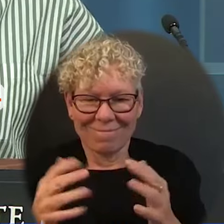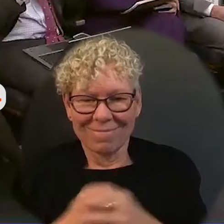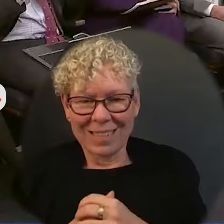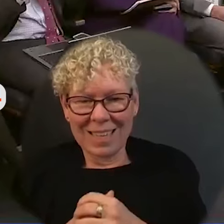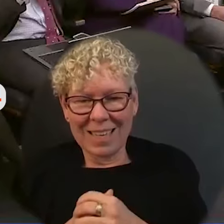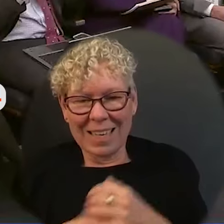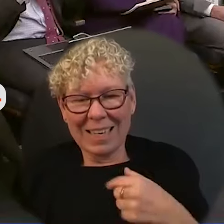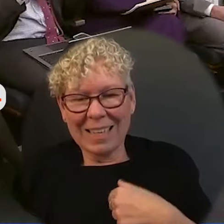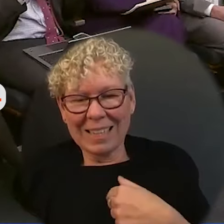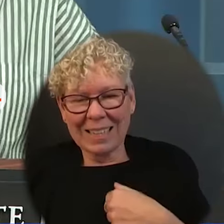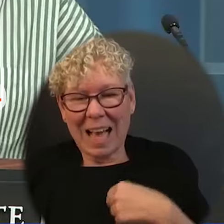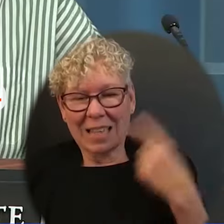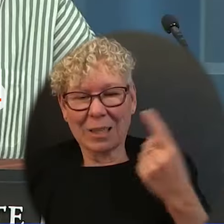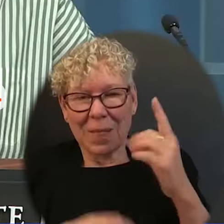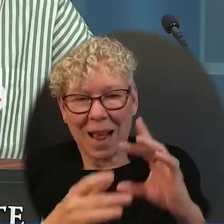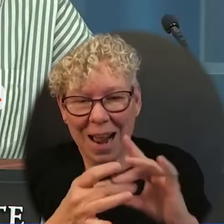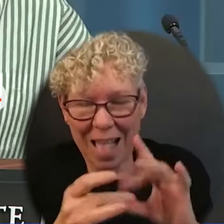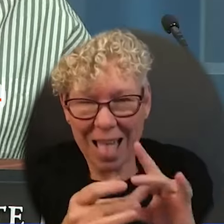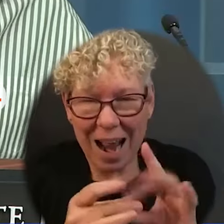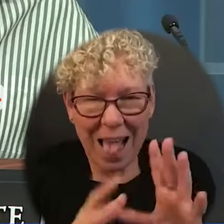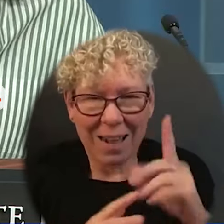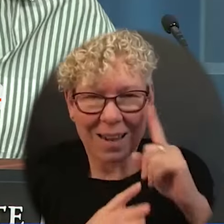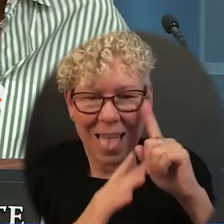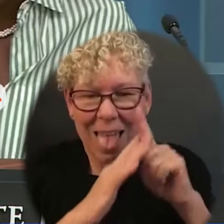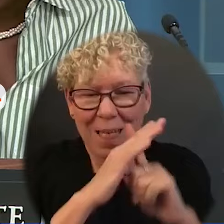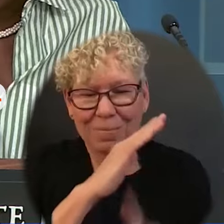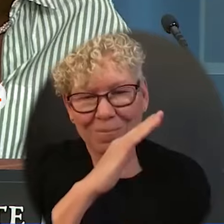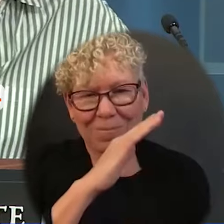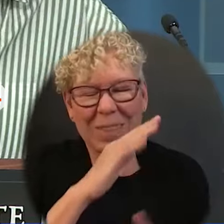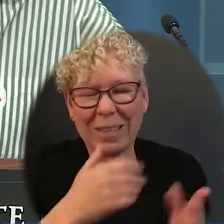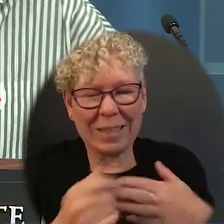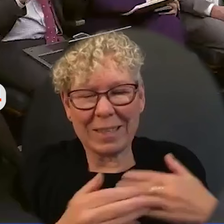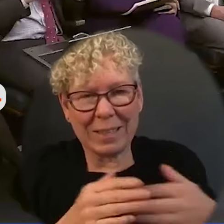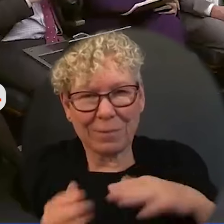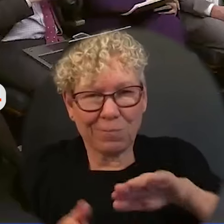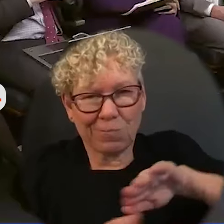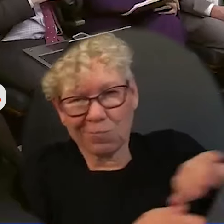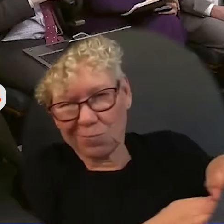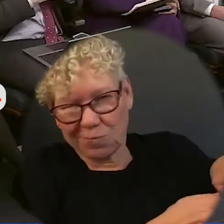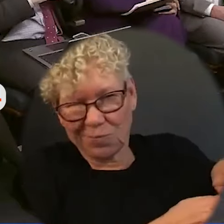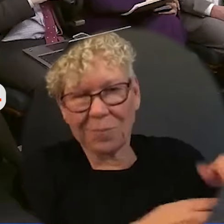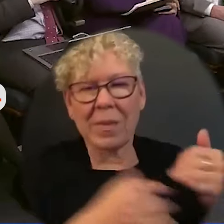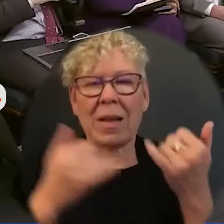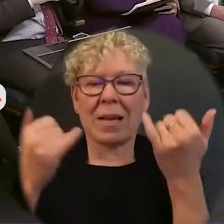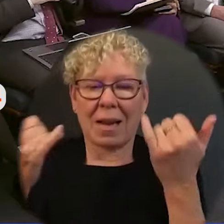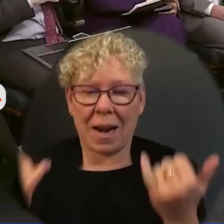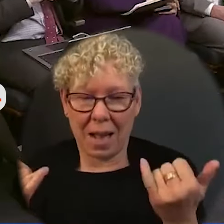So I had something to say and I changed my mind. I mean, all right.